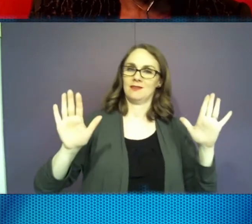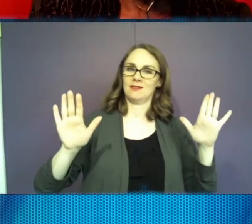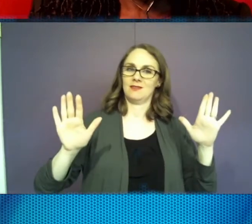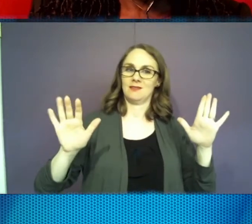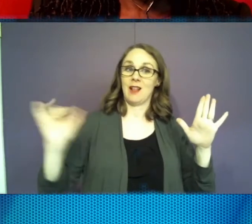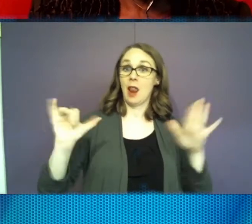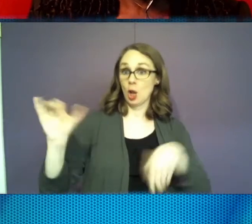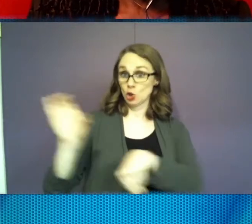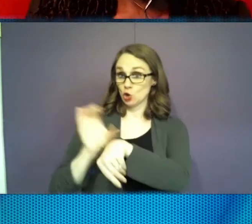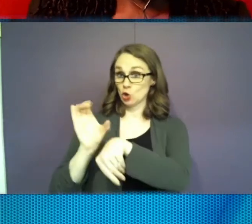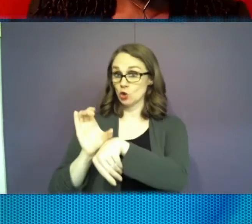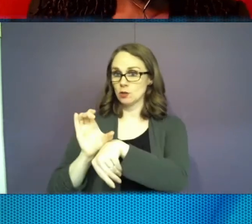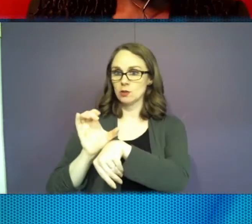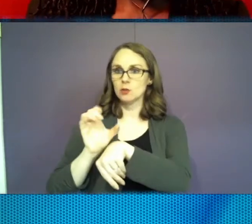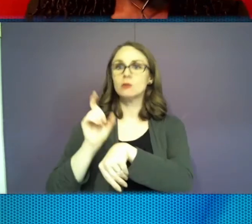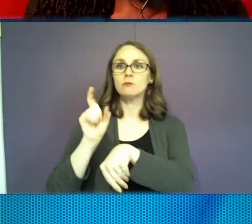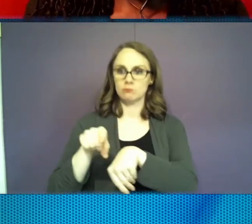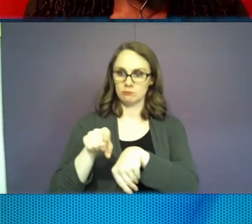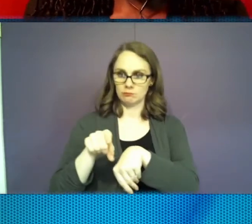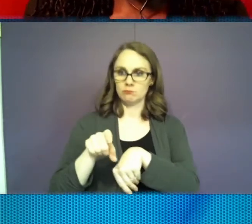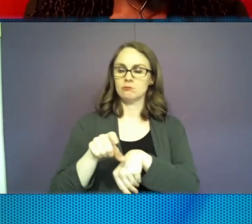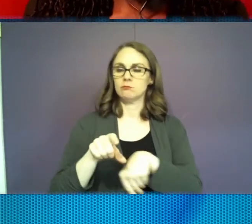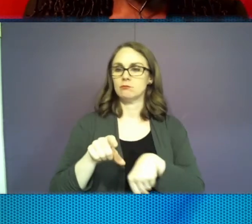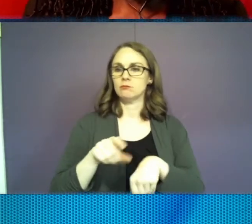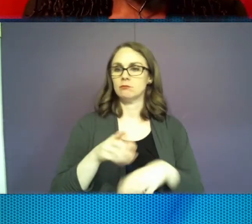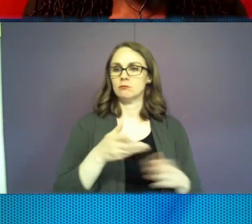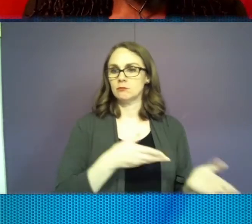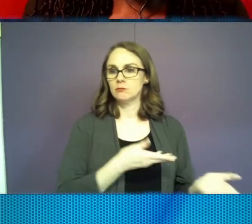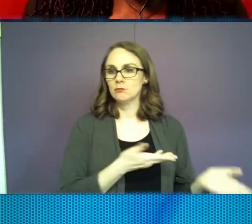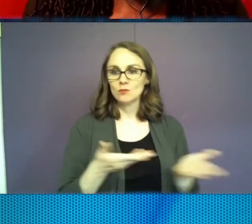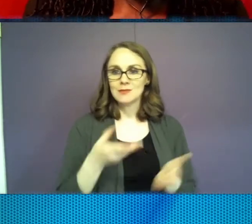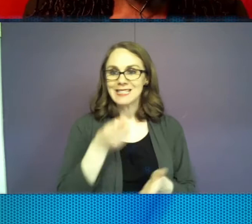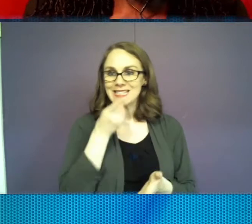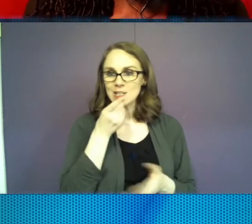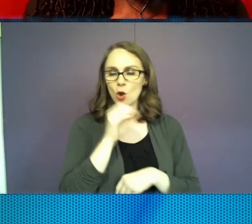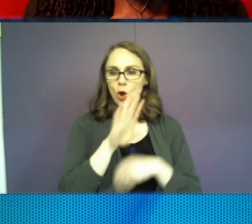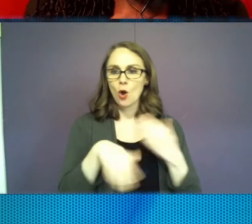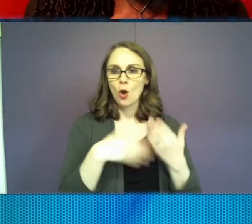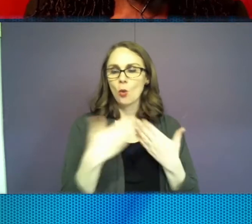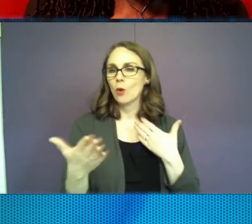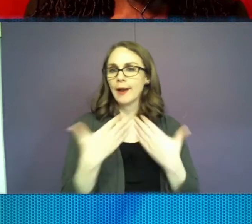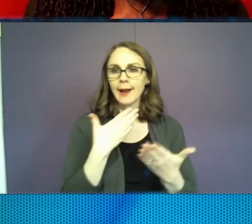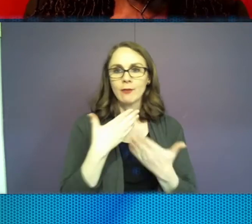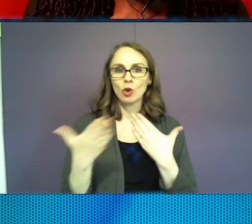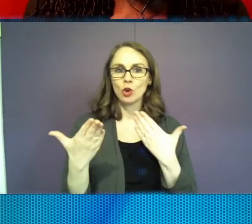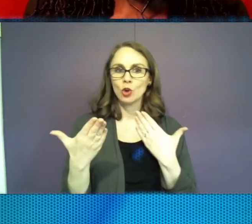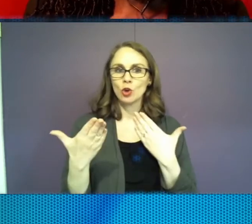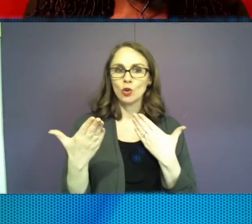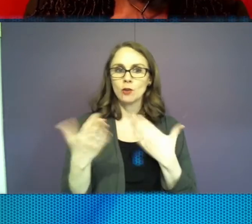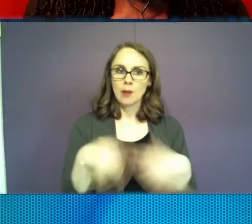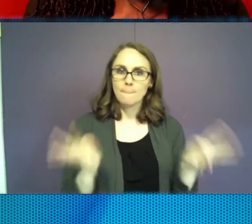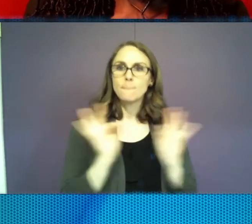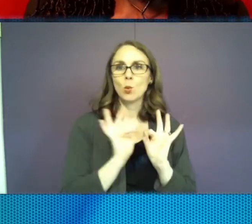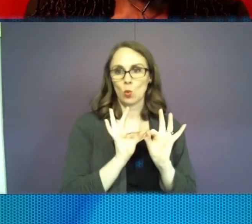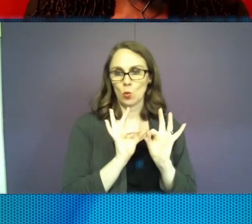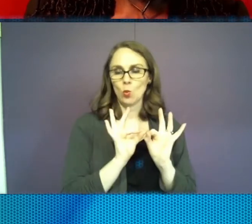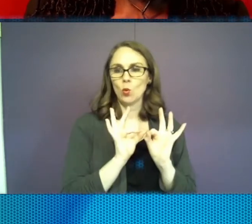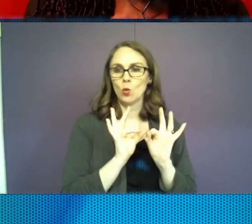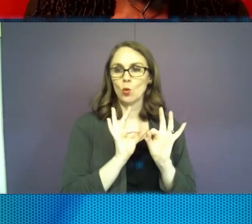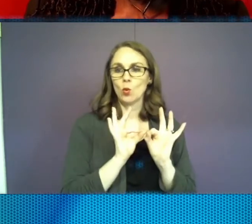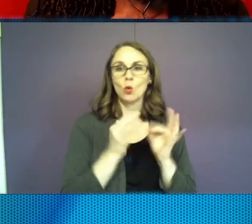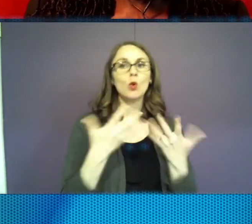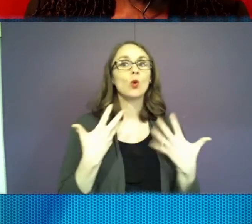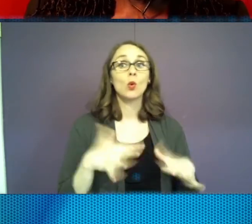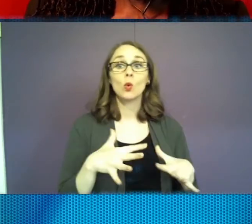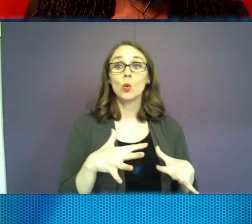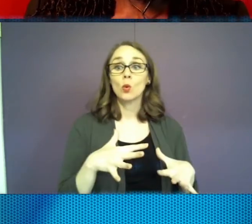church, you have to bring, the theater for all, wherever, is important. If you don't want